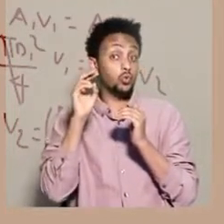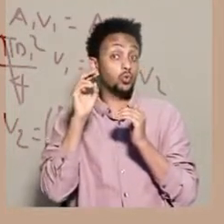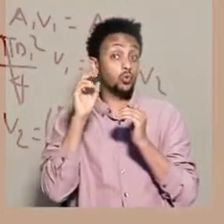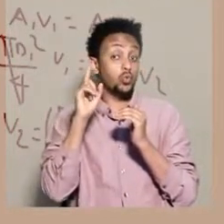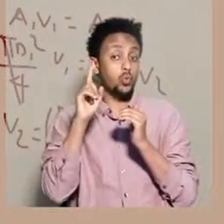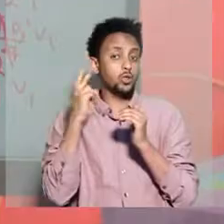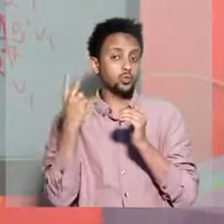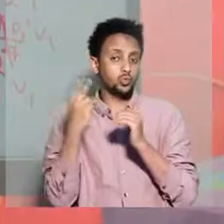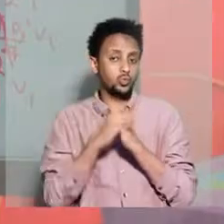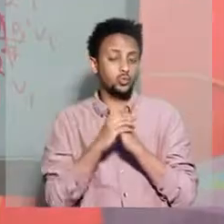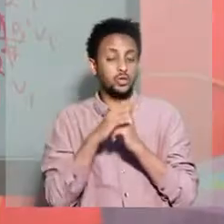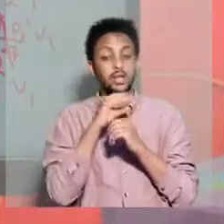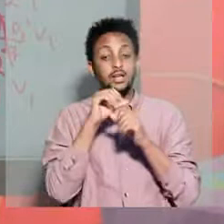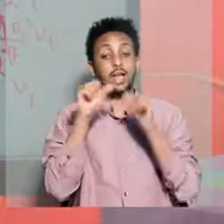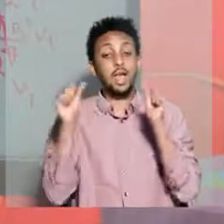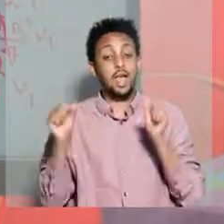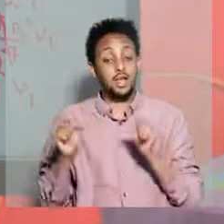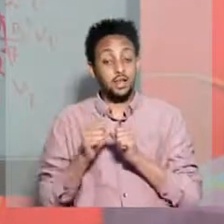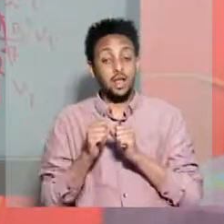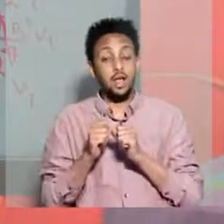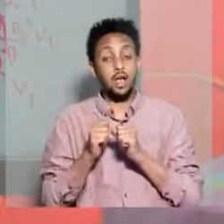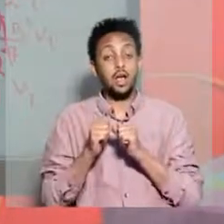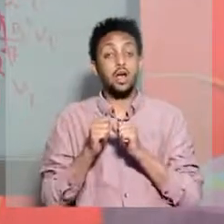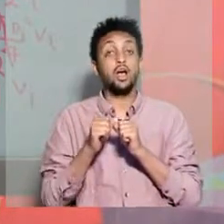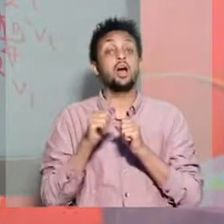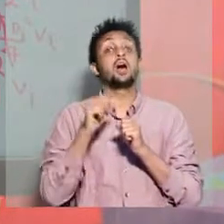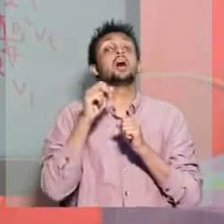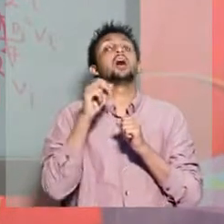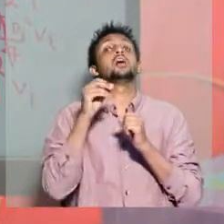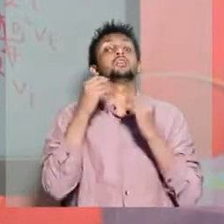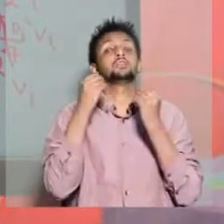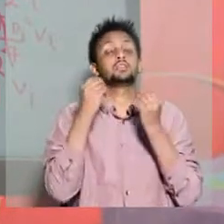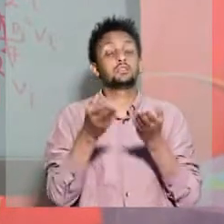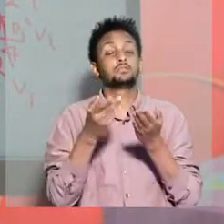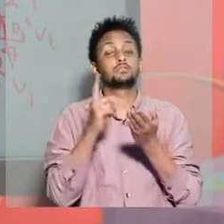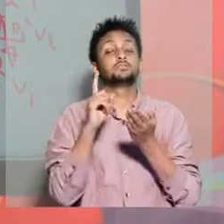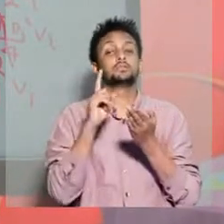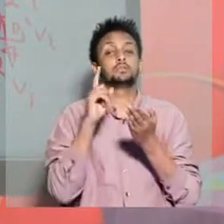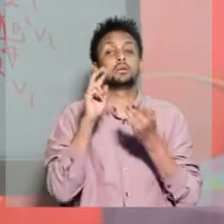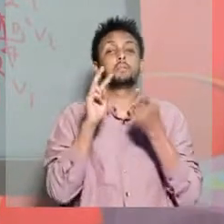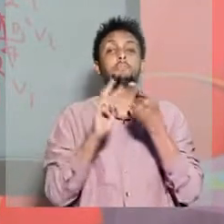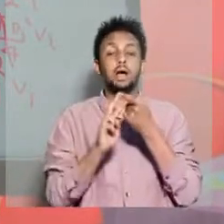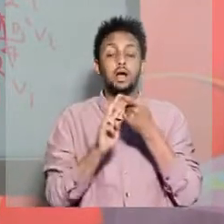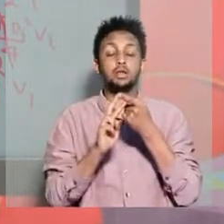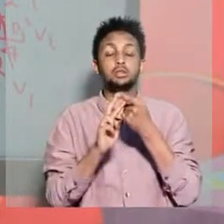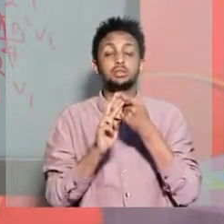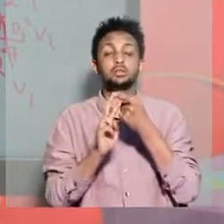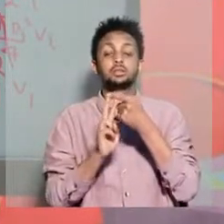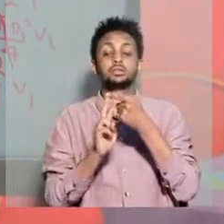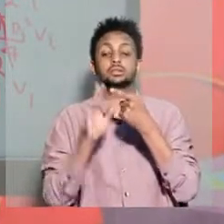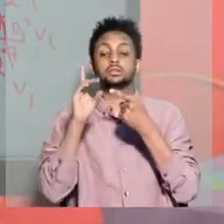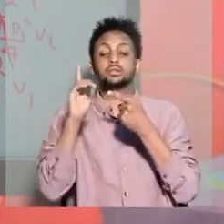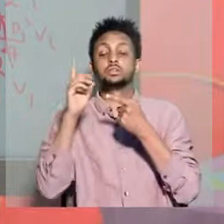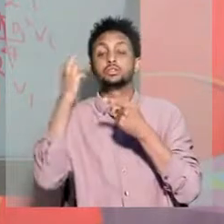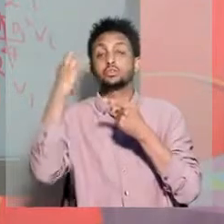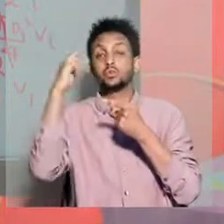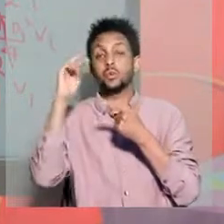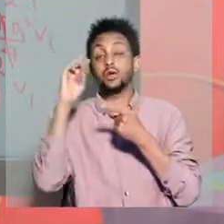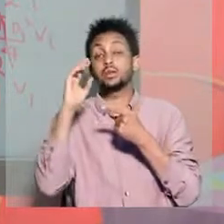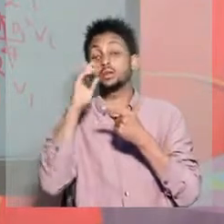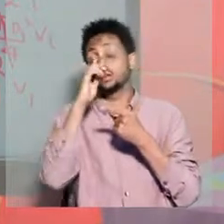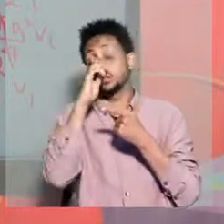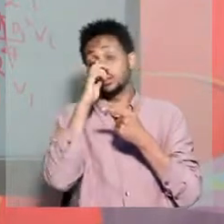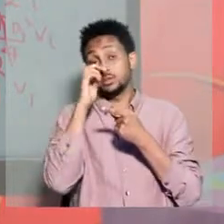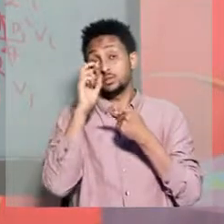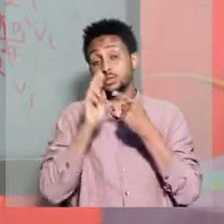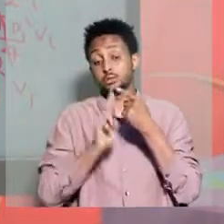0.012, and the area at the nozzle can be given as pi d squared. The diameter